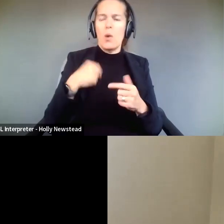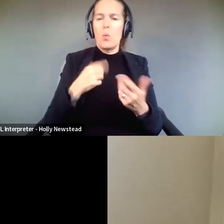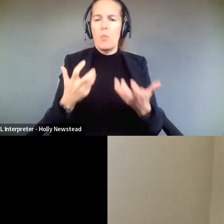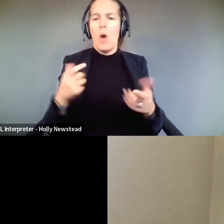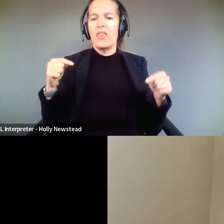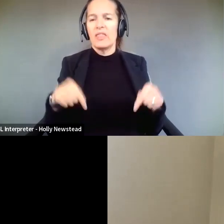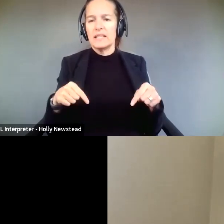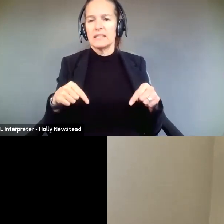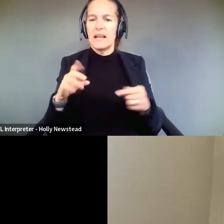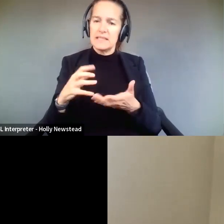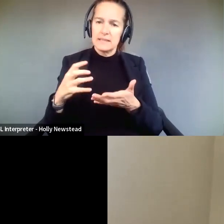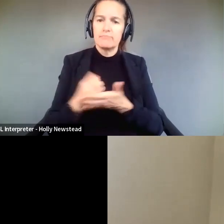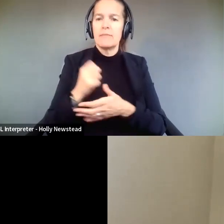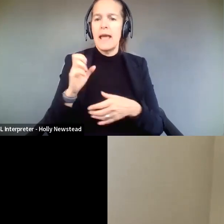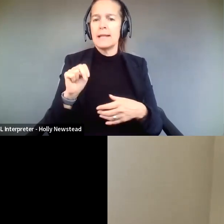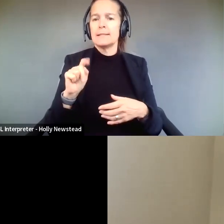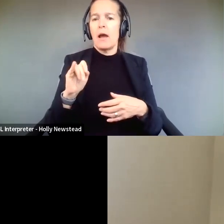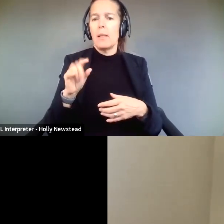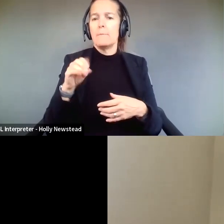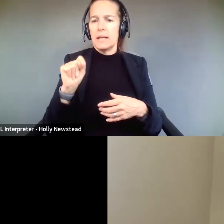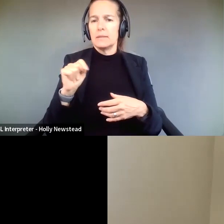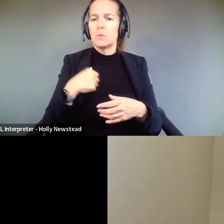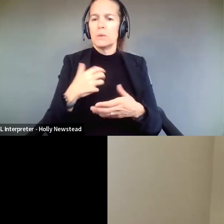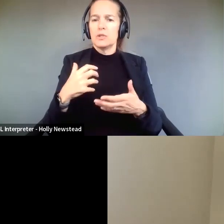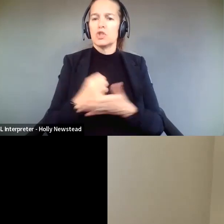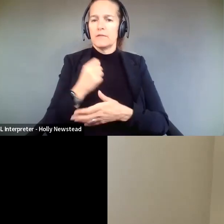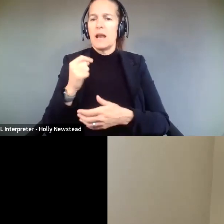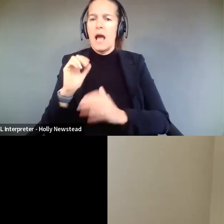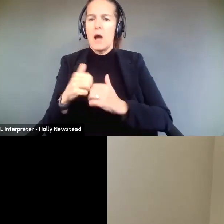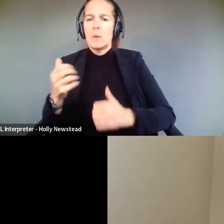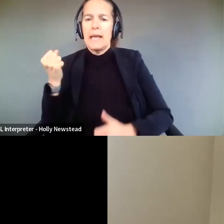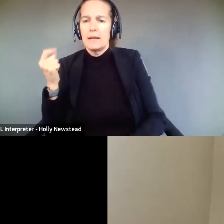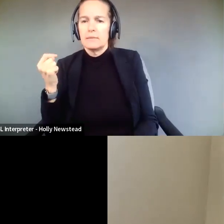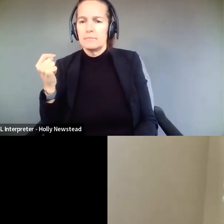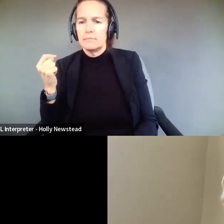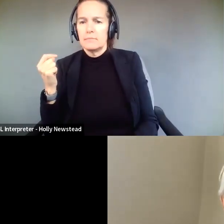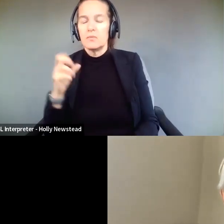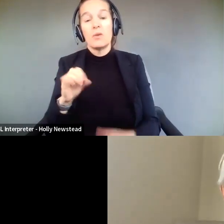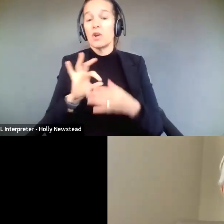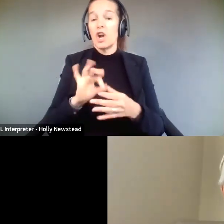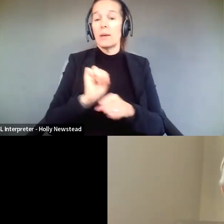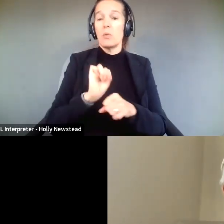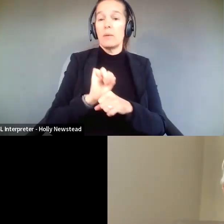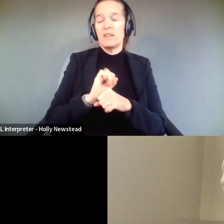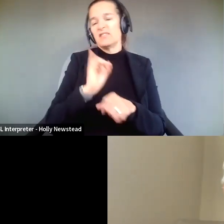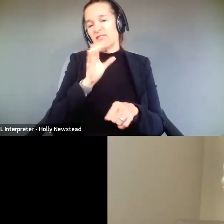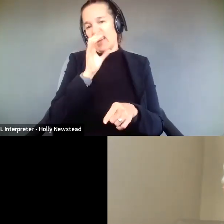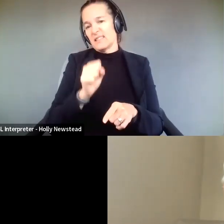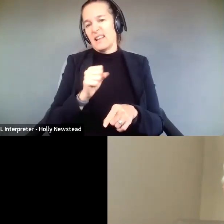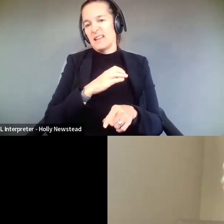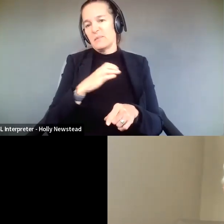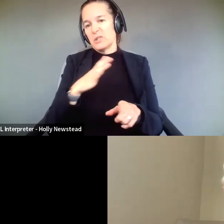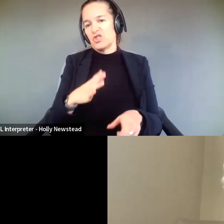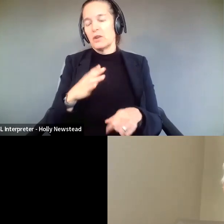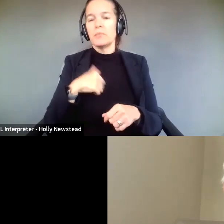an entitlement. We deserve it. How do we get it? Regarding employment, what's a fascinating one, Commissioner, we